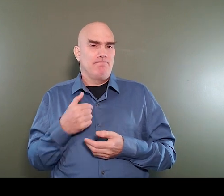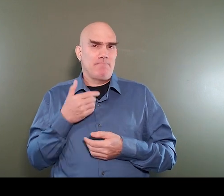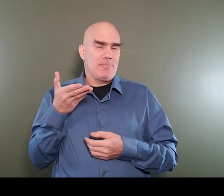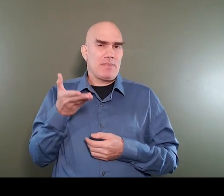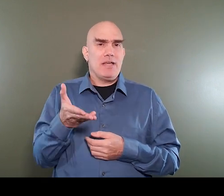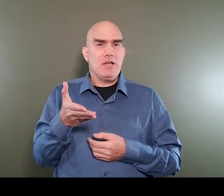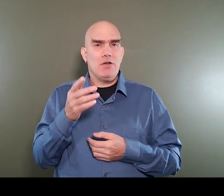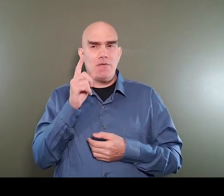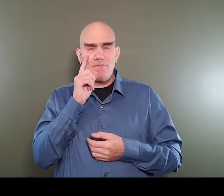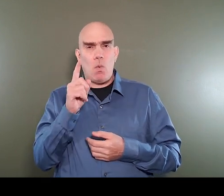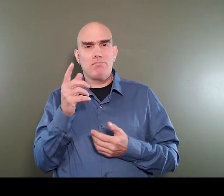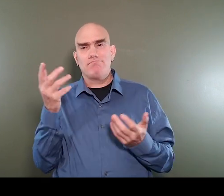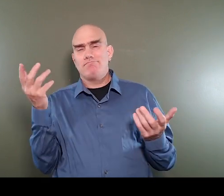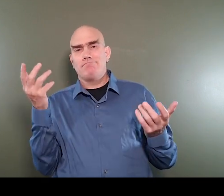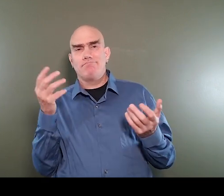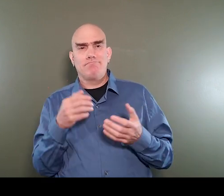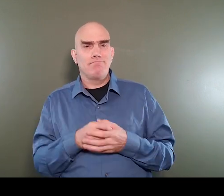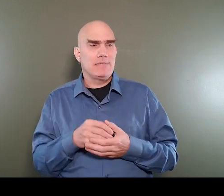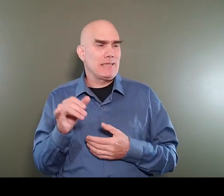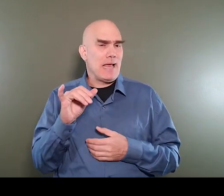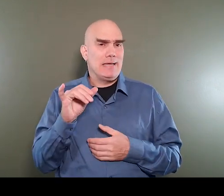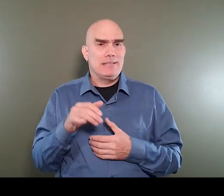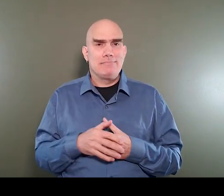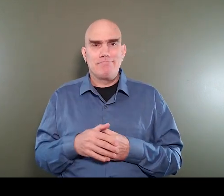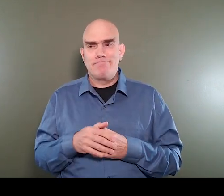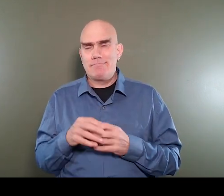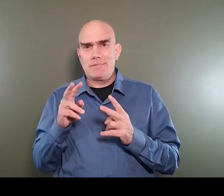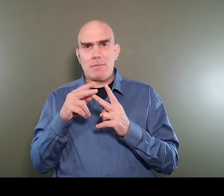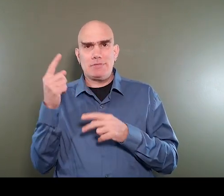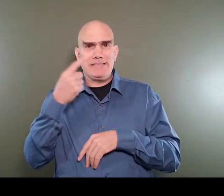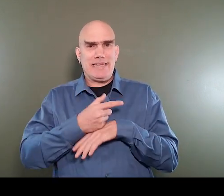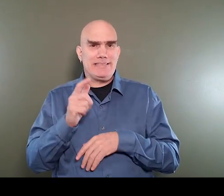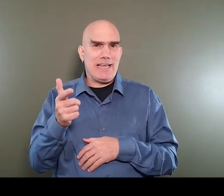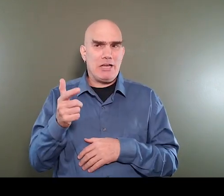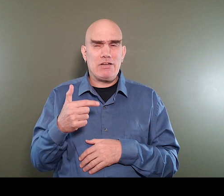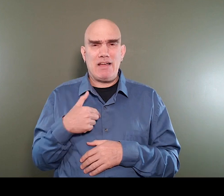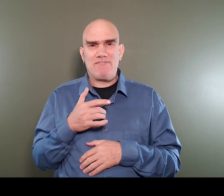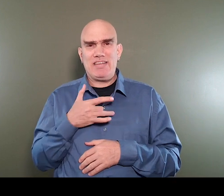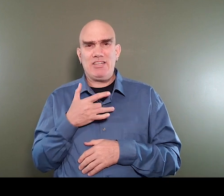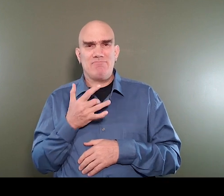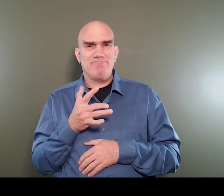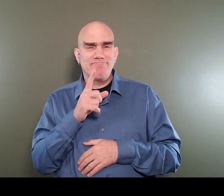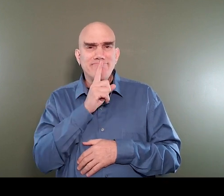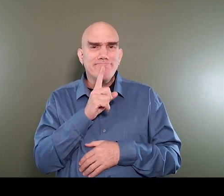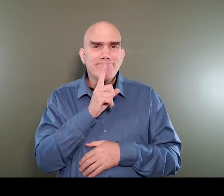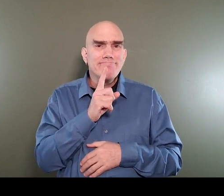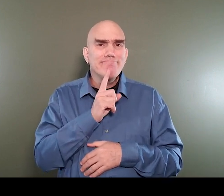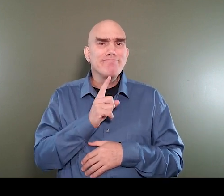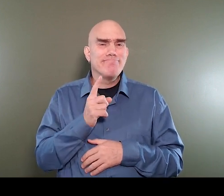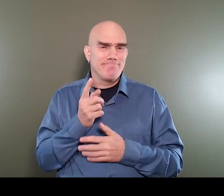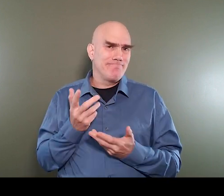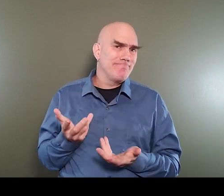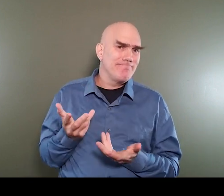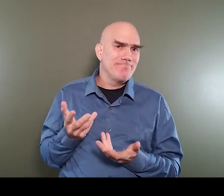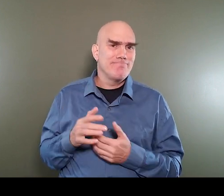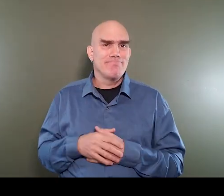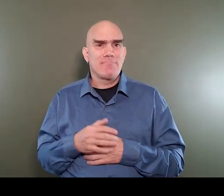I was at home in the apartment a couple of days later, and I was feeling kind of